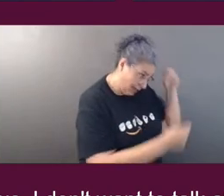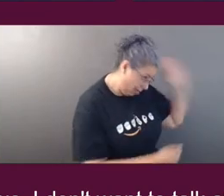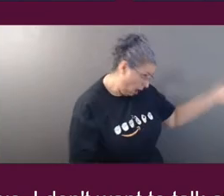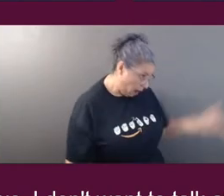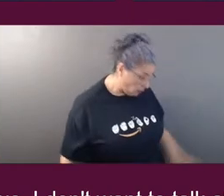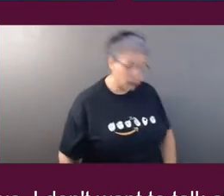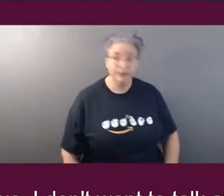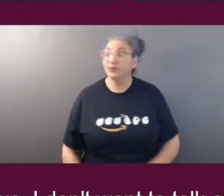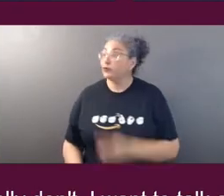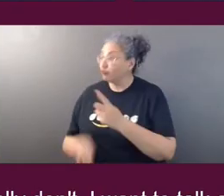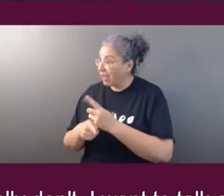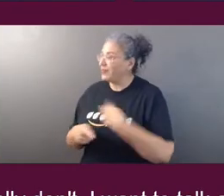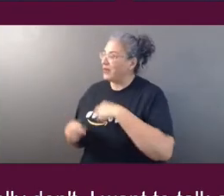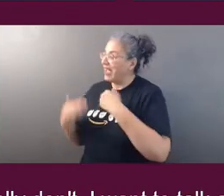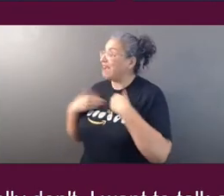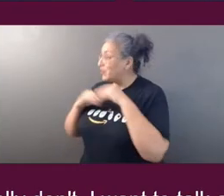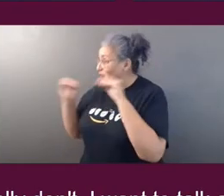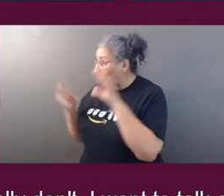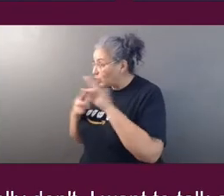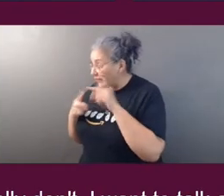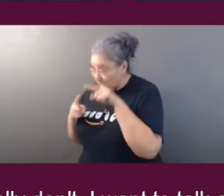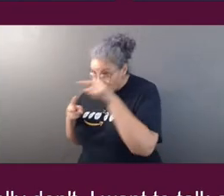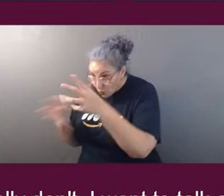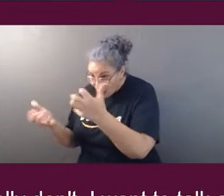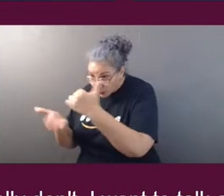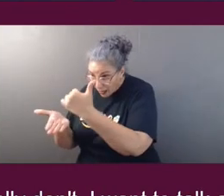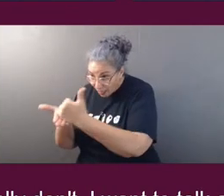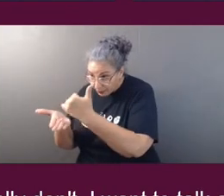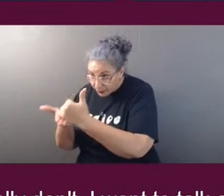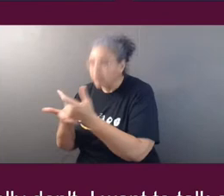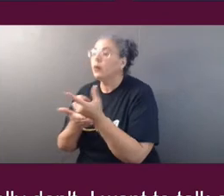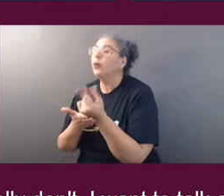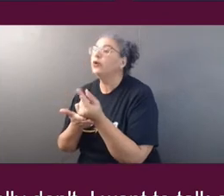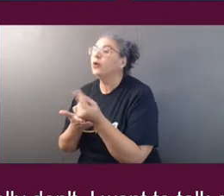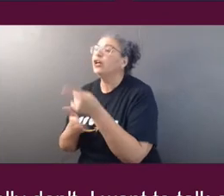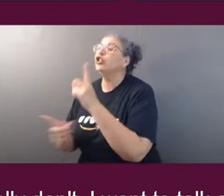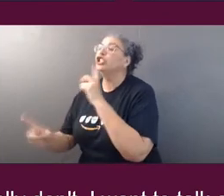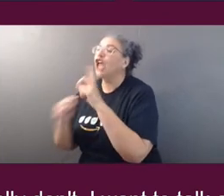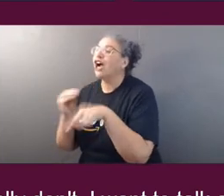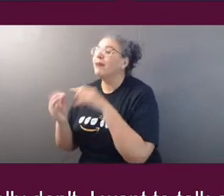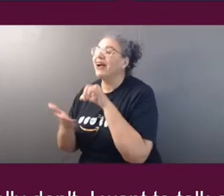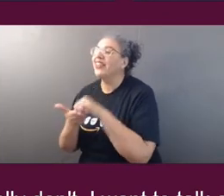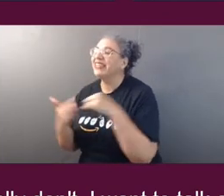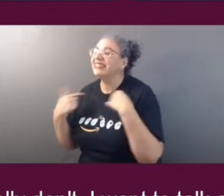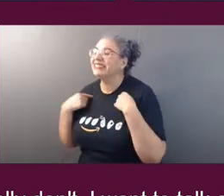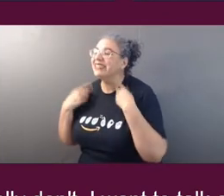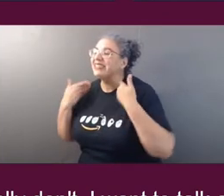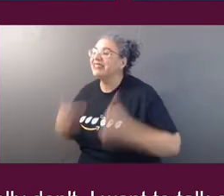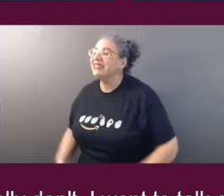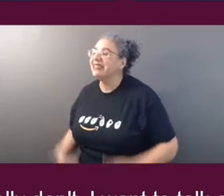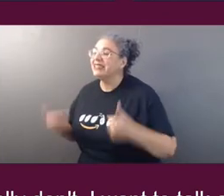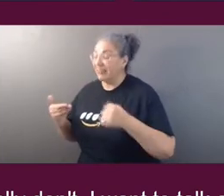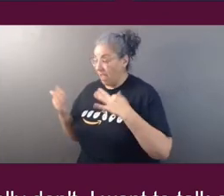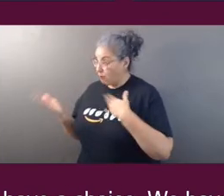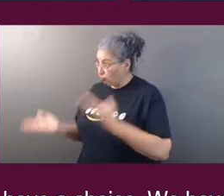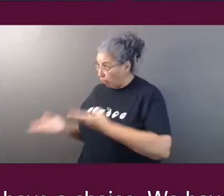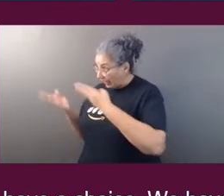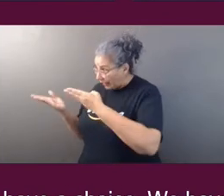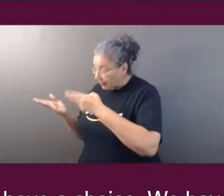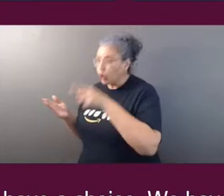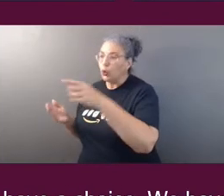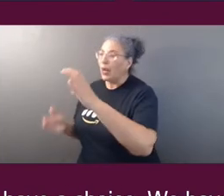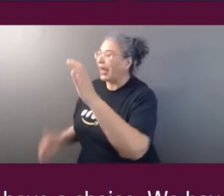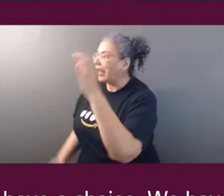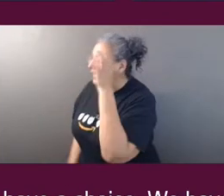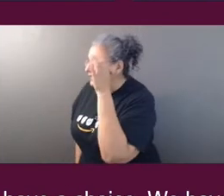So we don't have a choice. So you want to help? I need you to talk about it too. When I bring it up, I need you